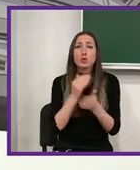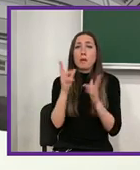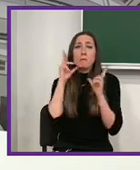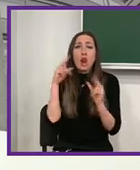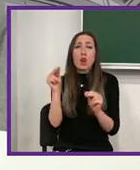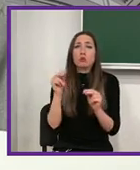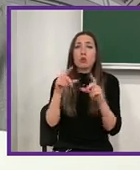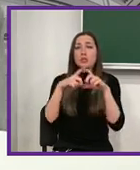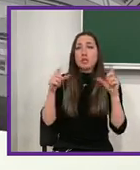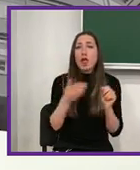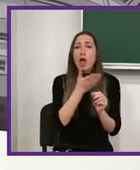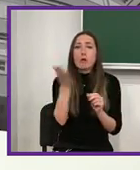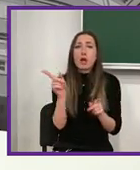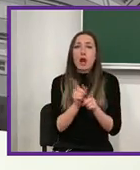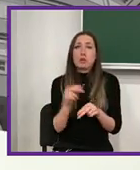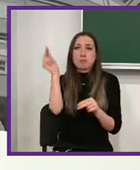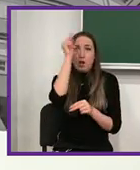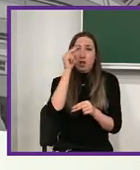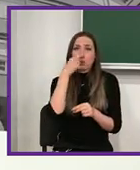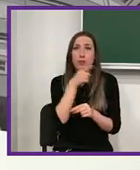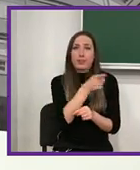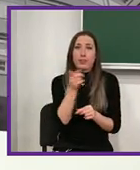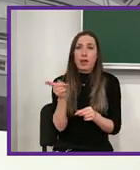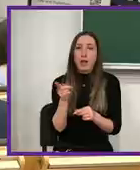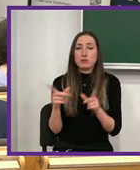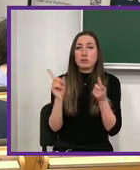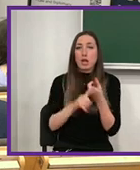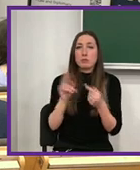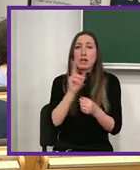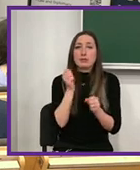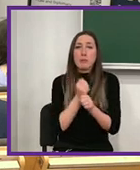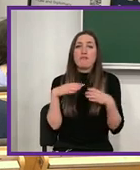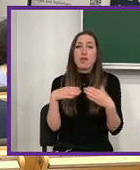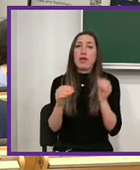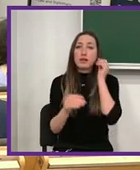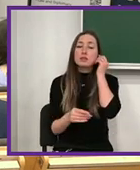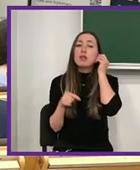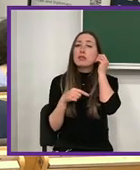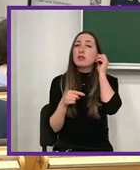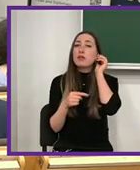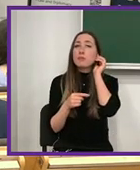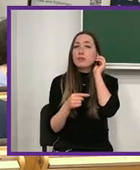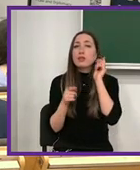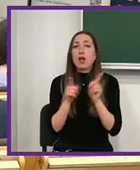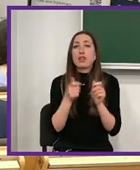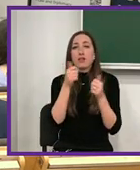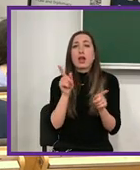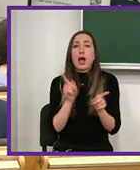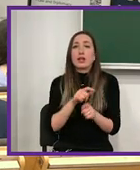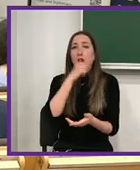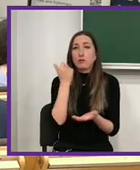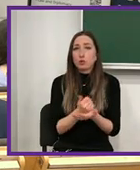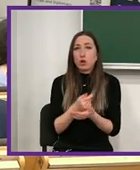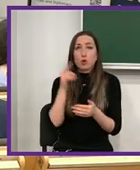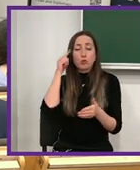from business enterprises and what is being done. And with that, I'm very happy. And this, of course, will focus primarily on the second pillar of the